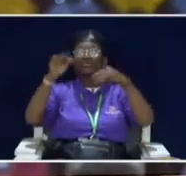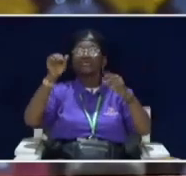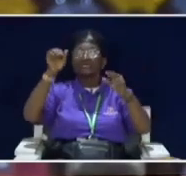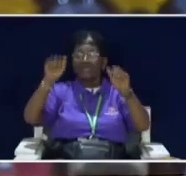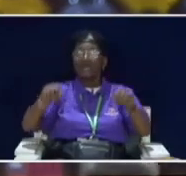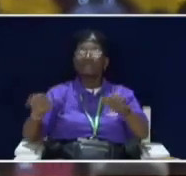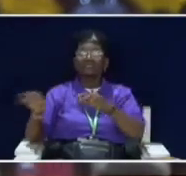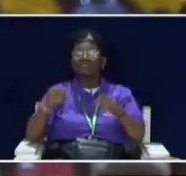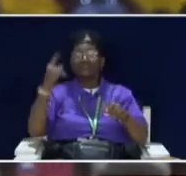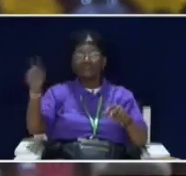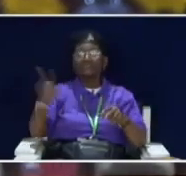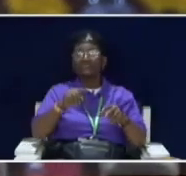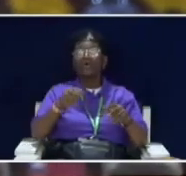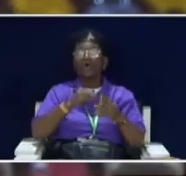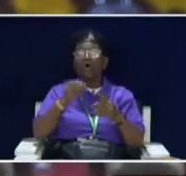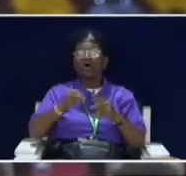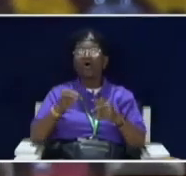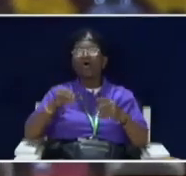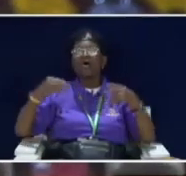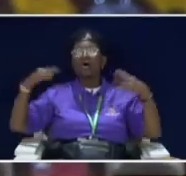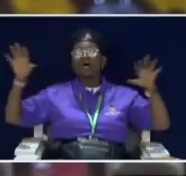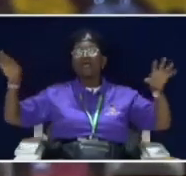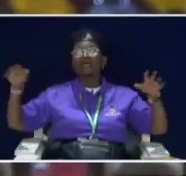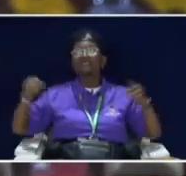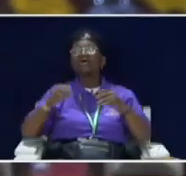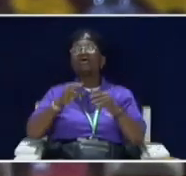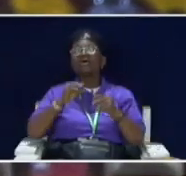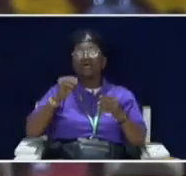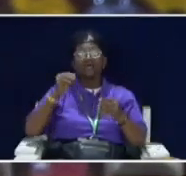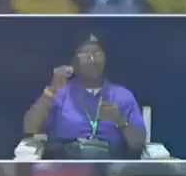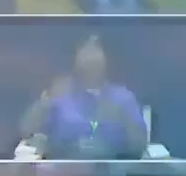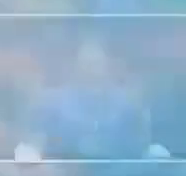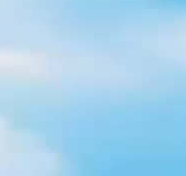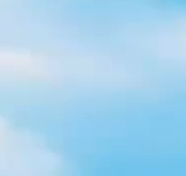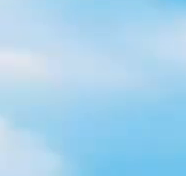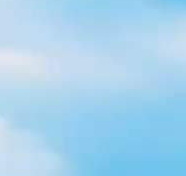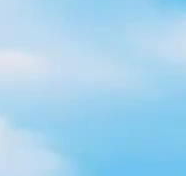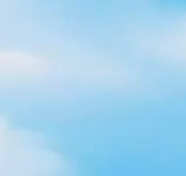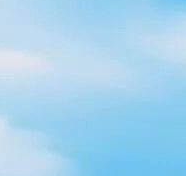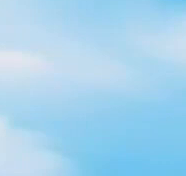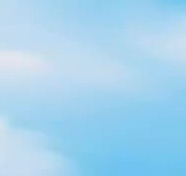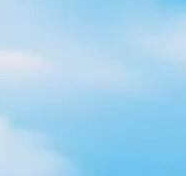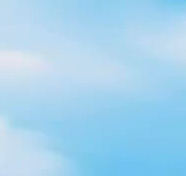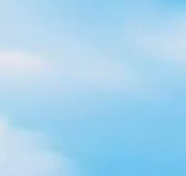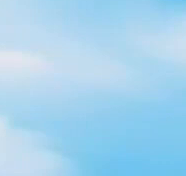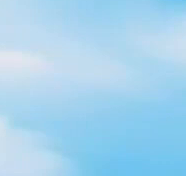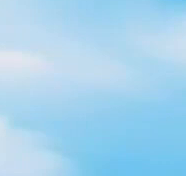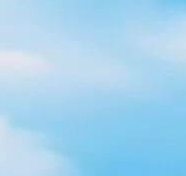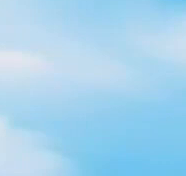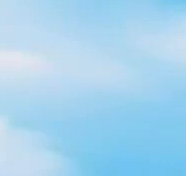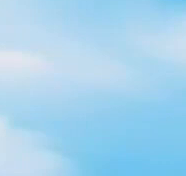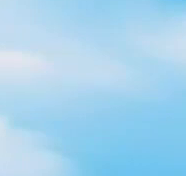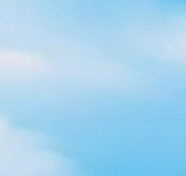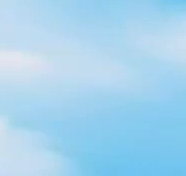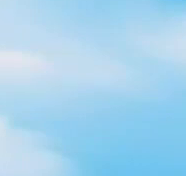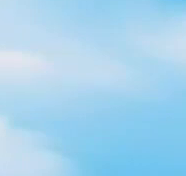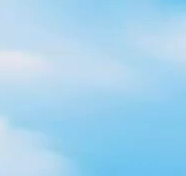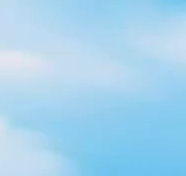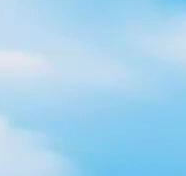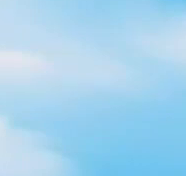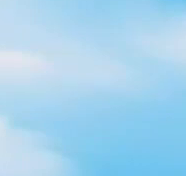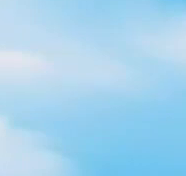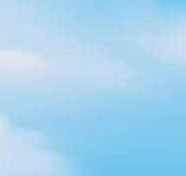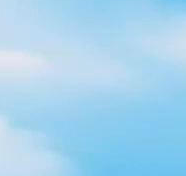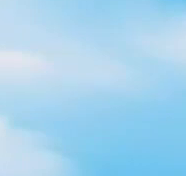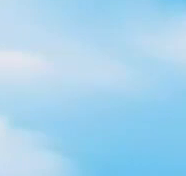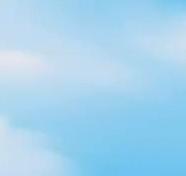wind. You can have what you call the headwind or a tailwind. A headwind or a tailwind. In the aviation world, which is one of the